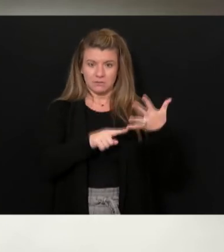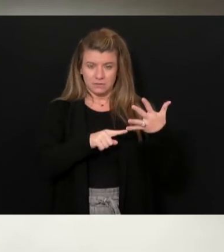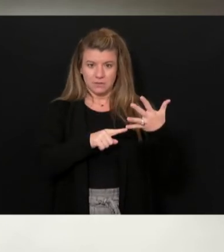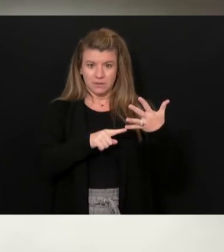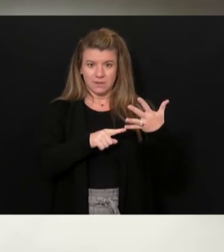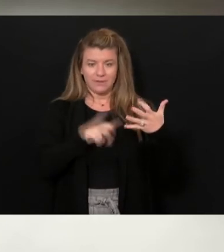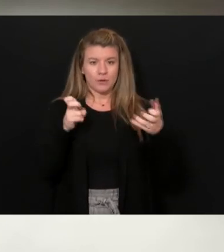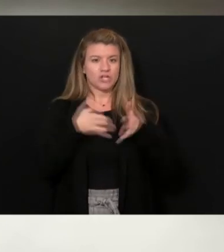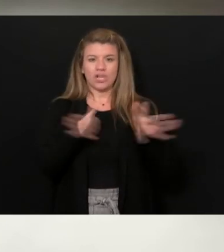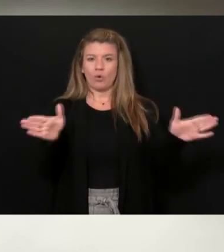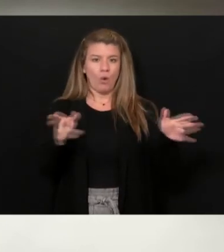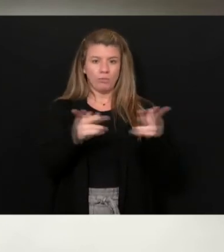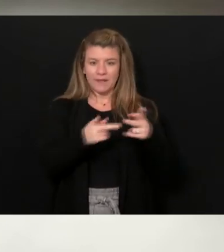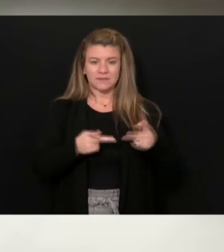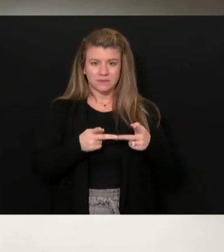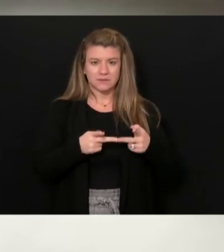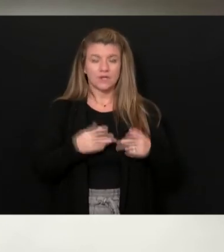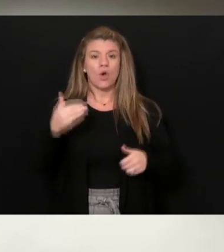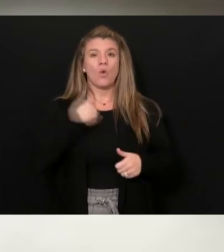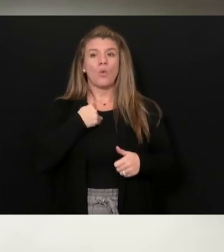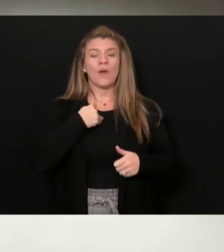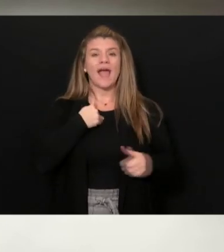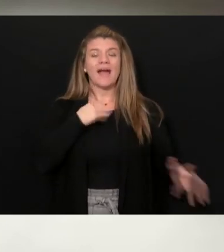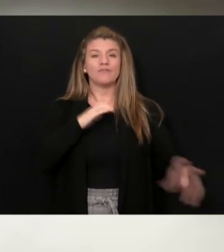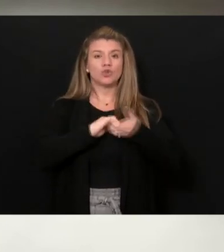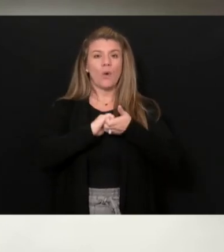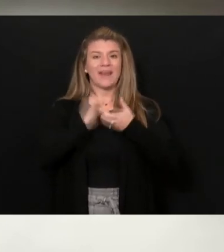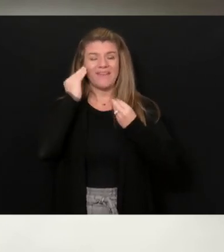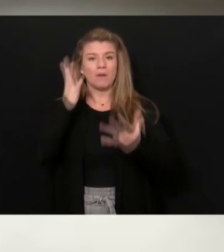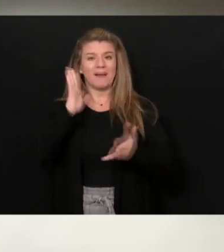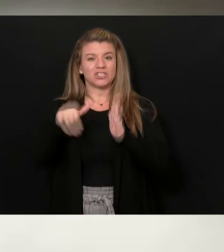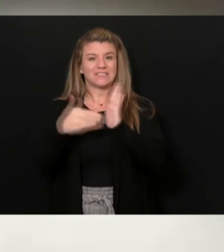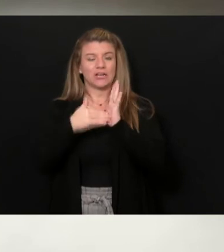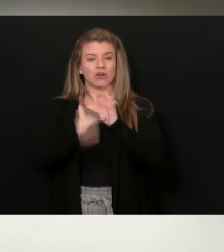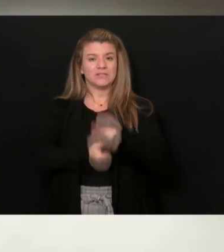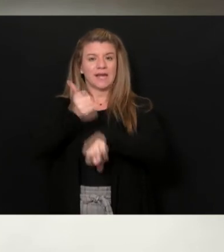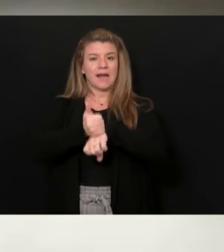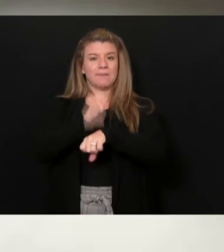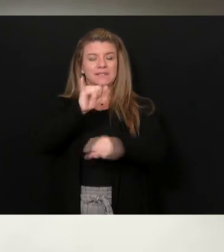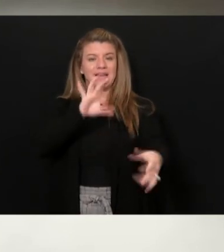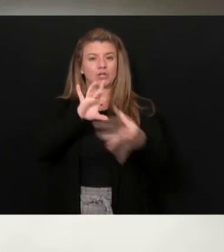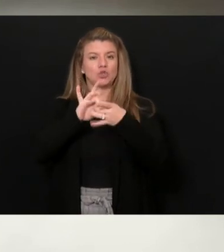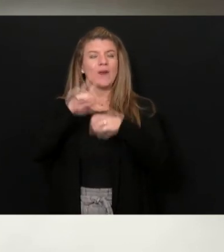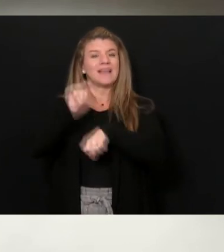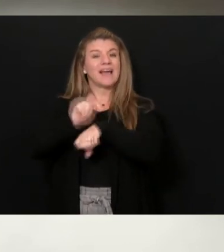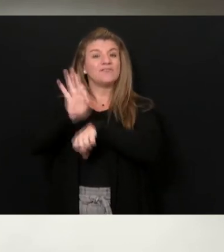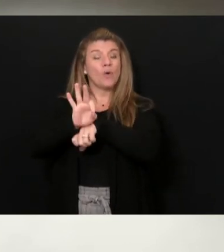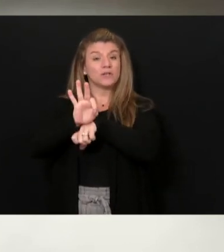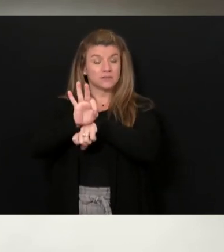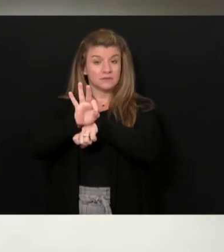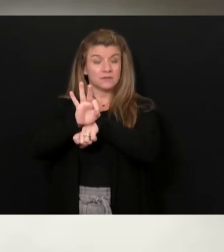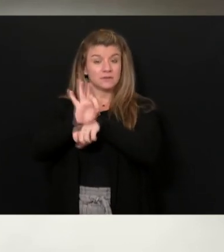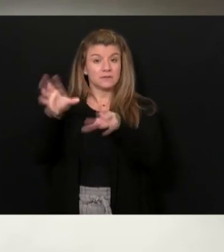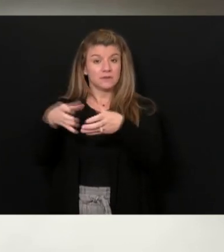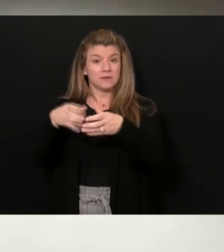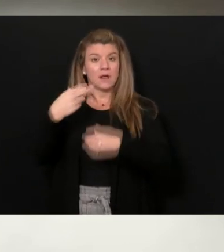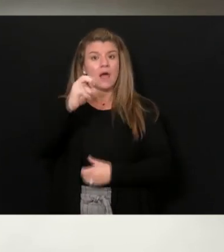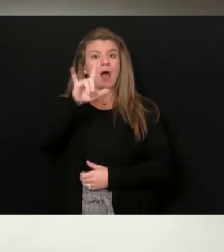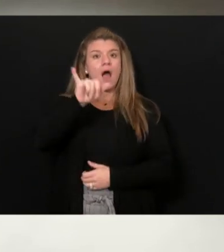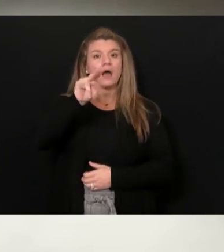general location. We have a joint information center set up as a part of the joint interagency task force. Holly